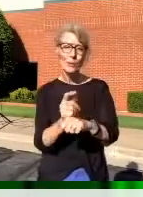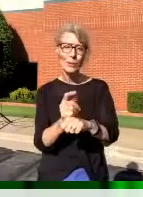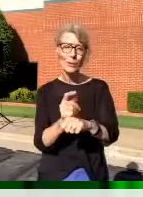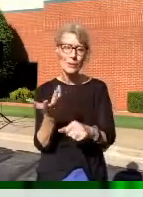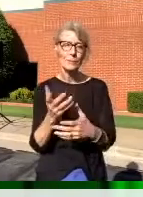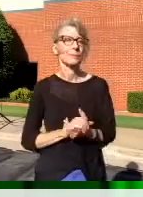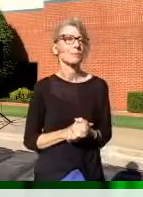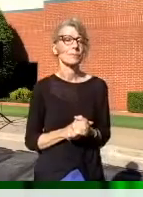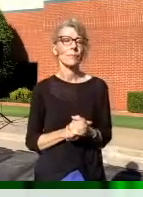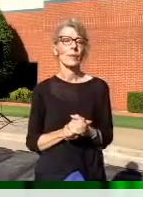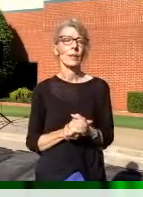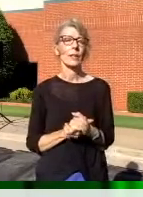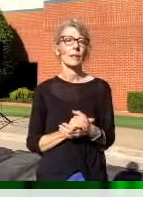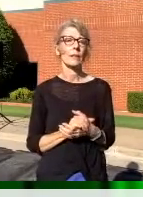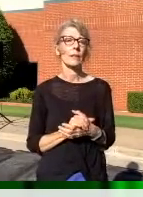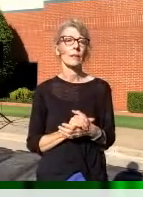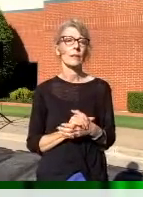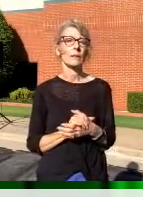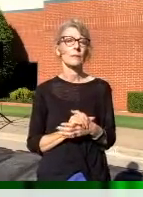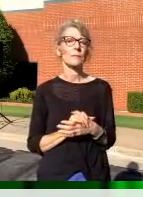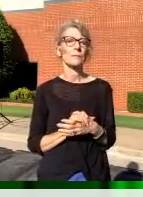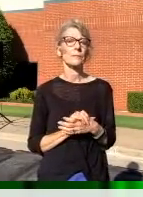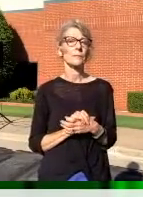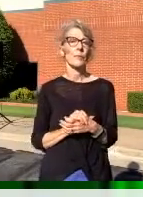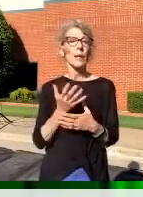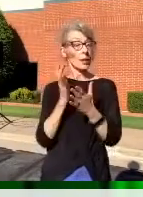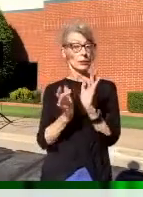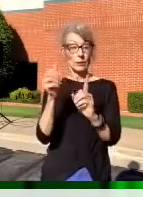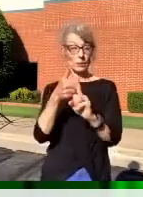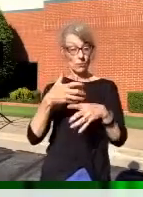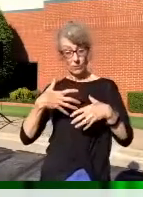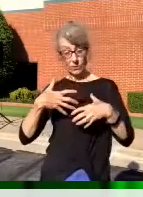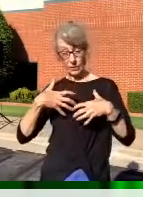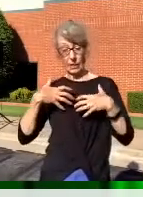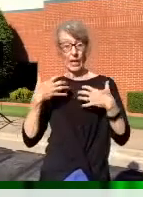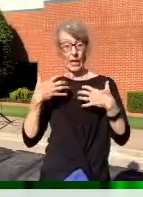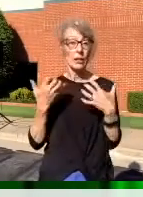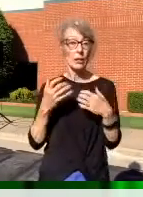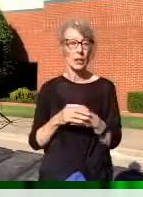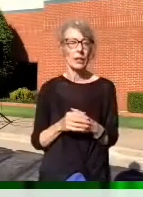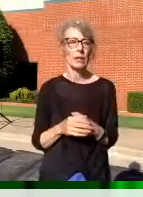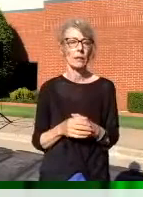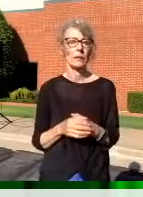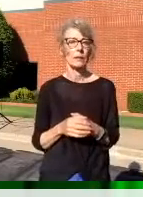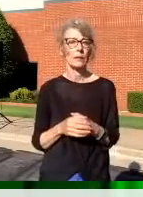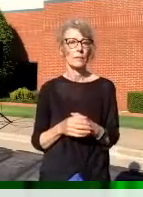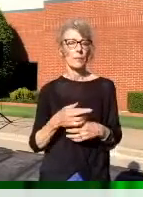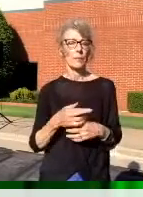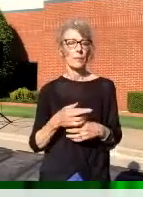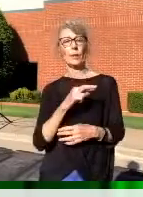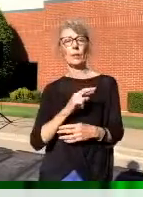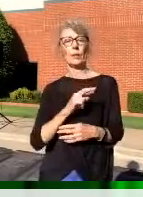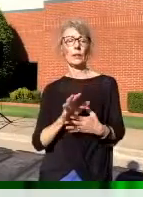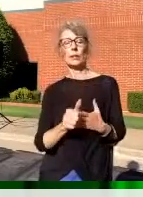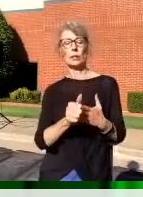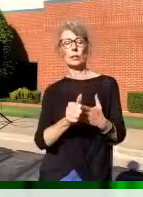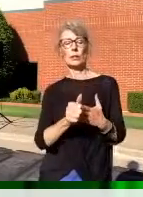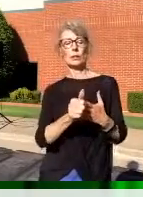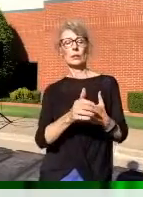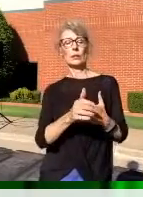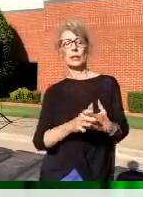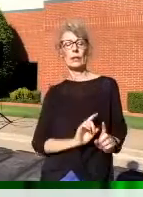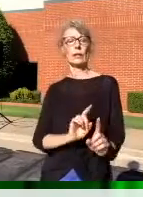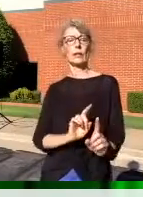this. This is why Jesus was so angry. It's because these religious leaders had come into the temple, which